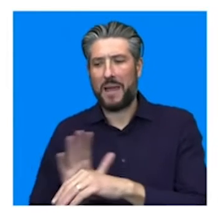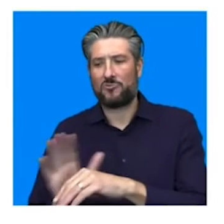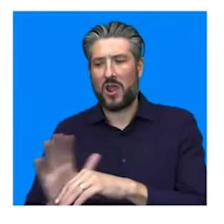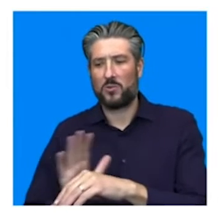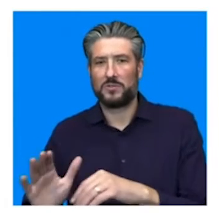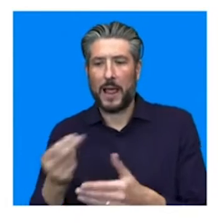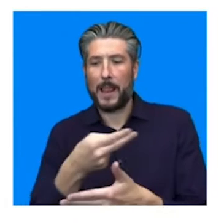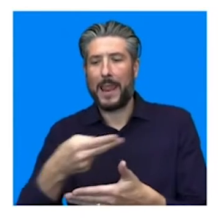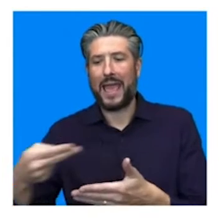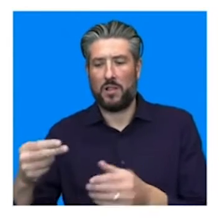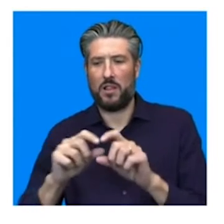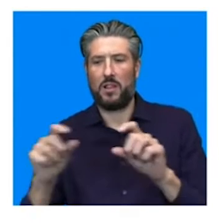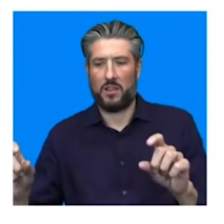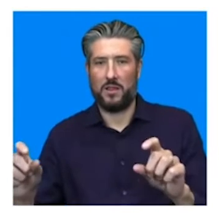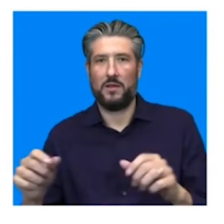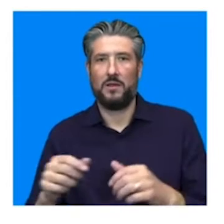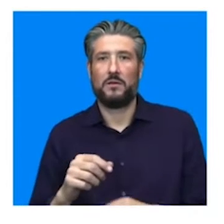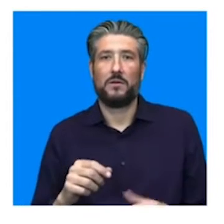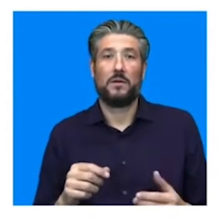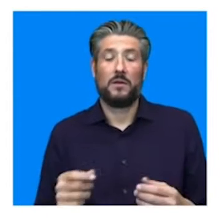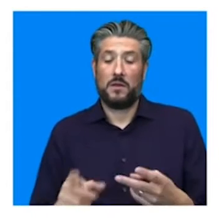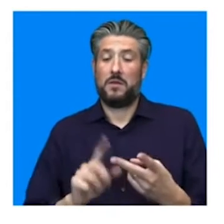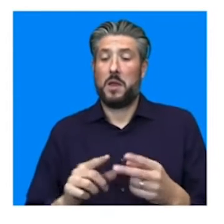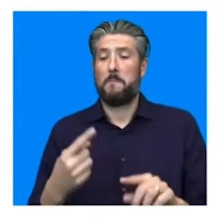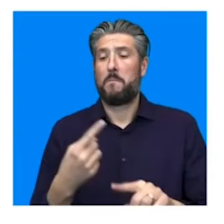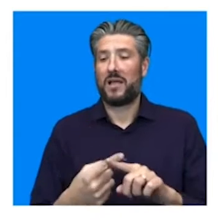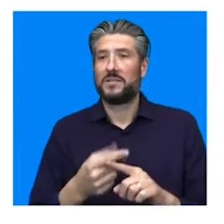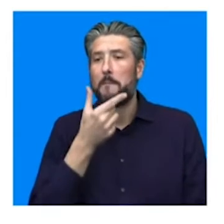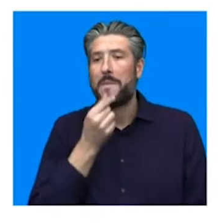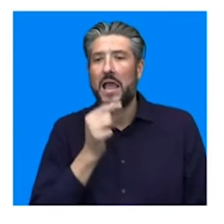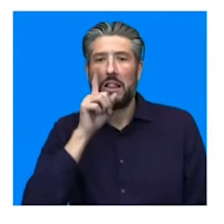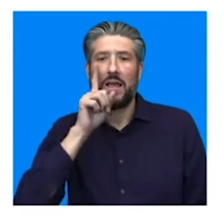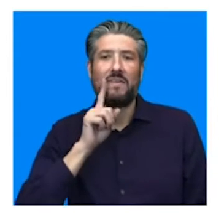enough? And also the male and female toilet symbols.